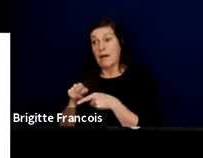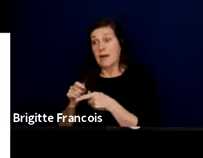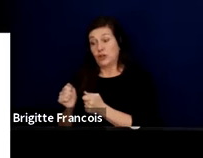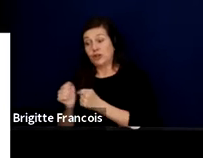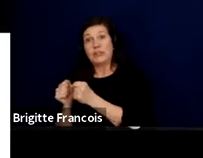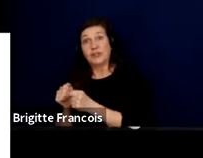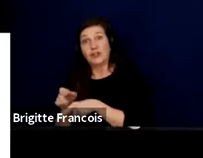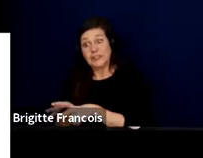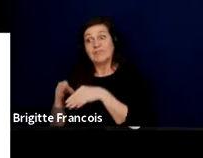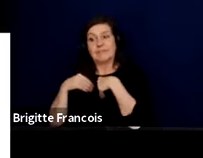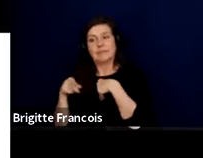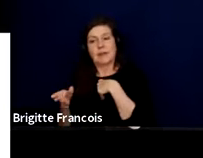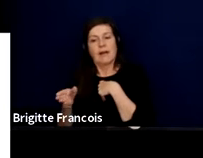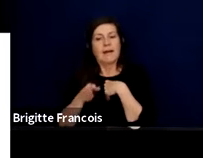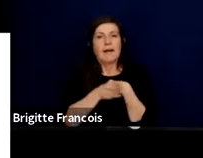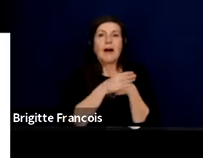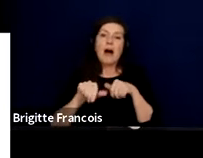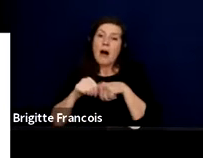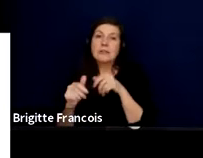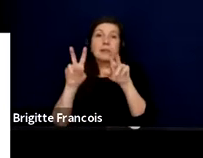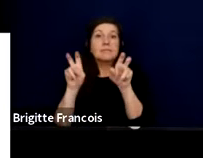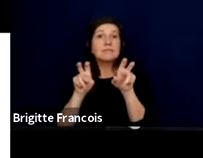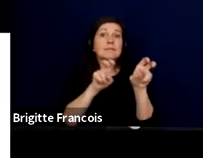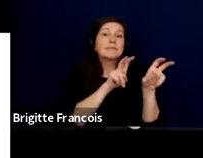addressing, collecting. Yeah.